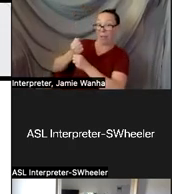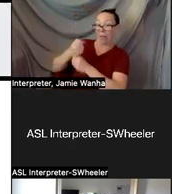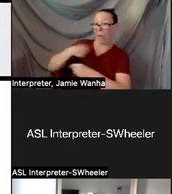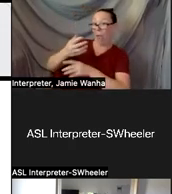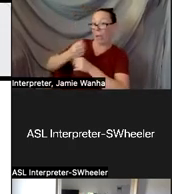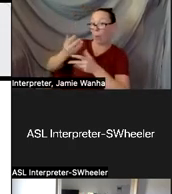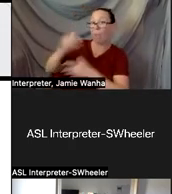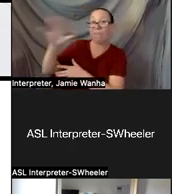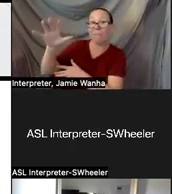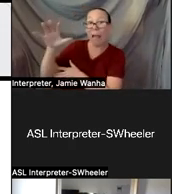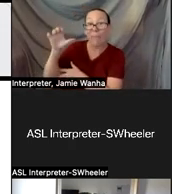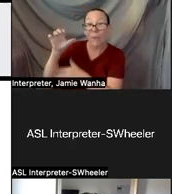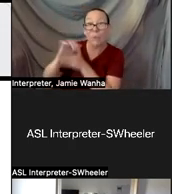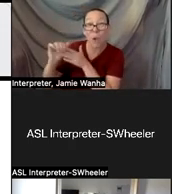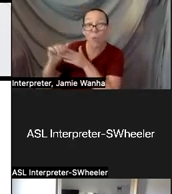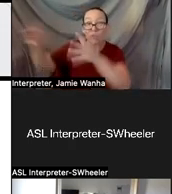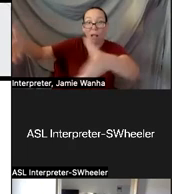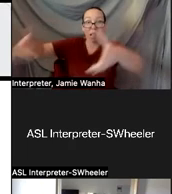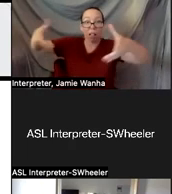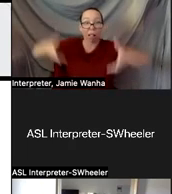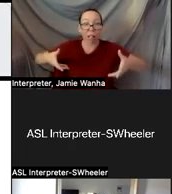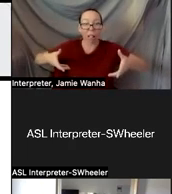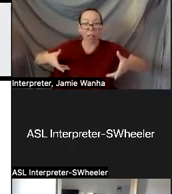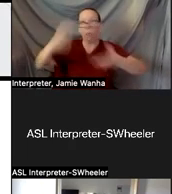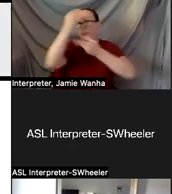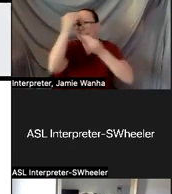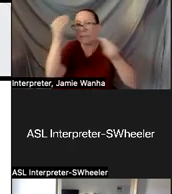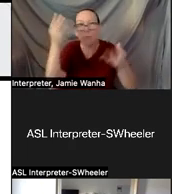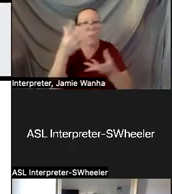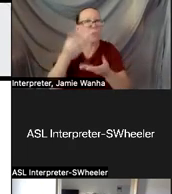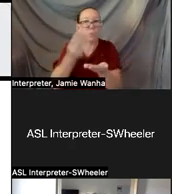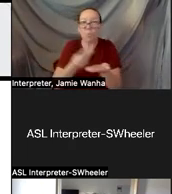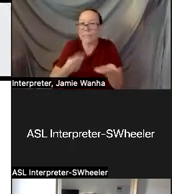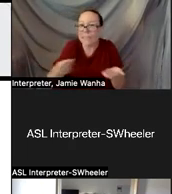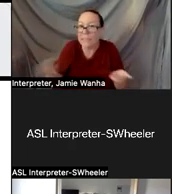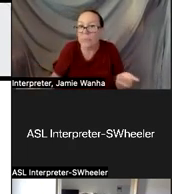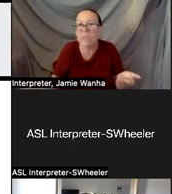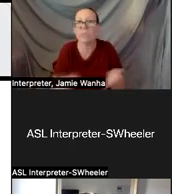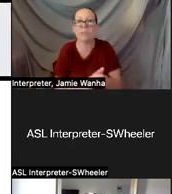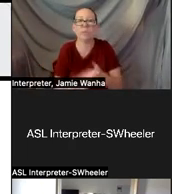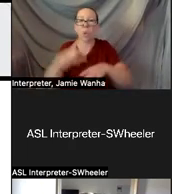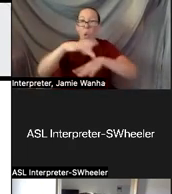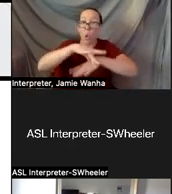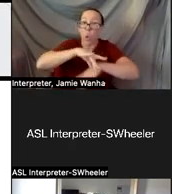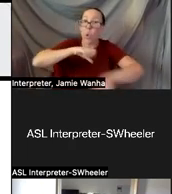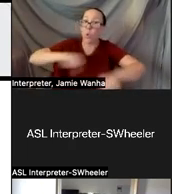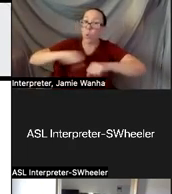mitigation materials. You can see the examples of what we won, the earthquake fasteners, the different kinds of